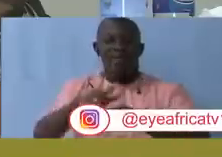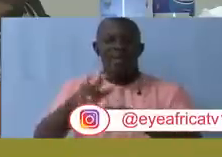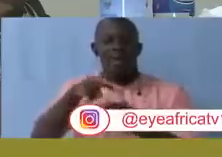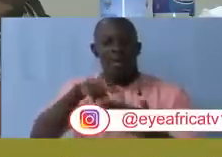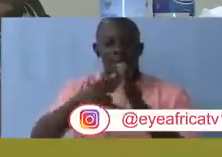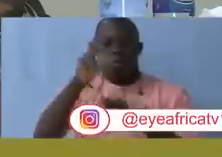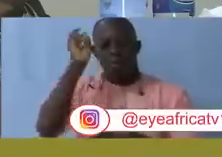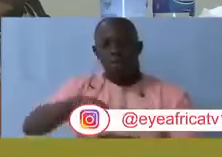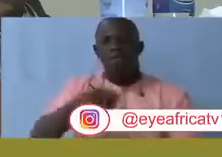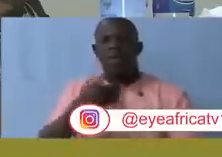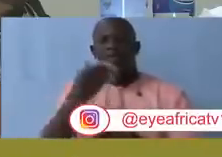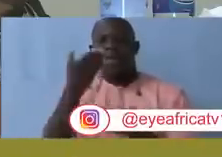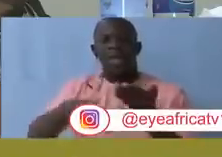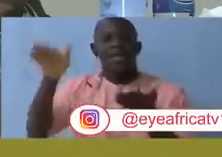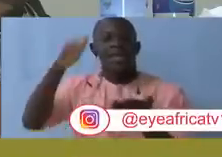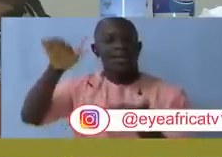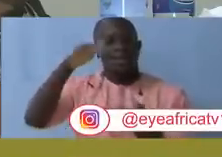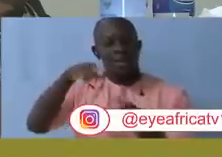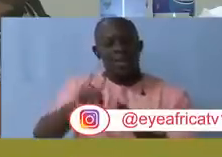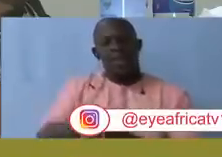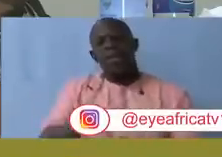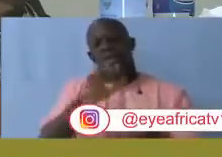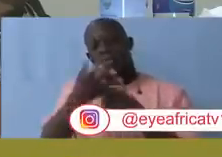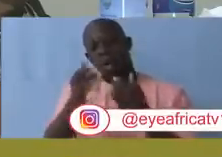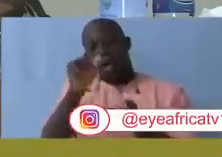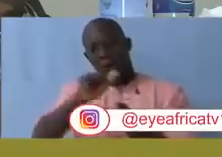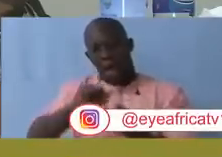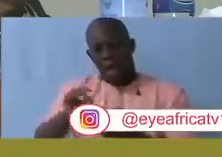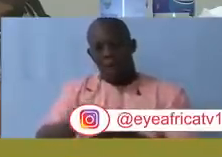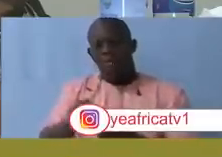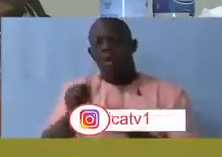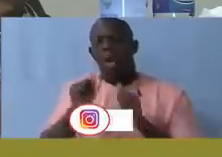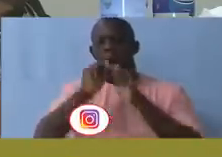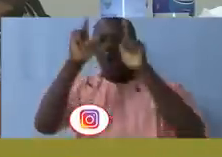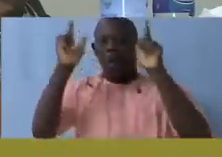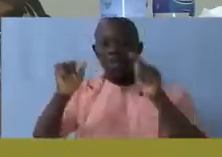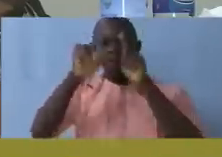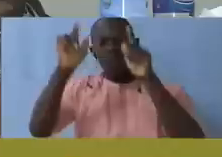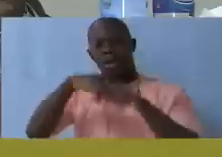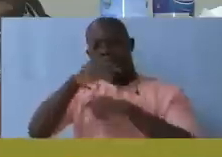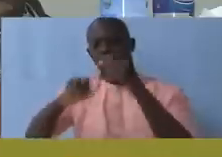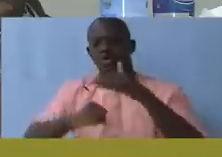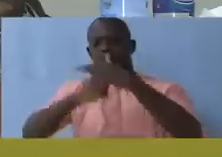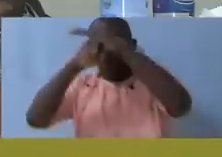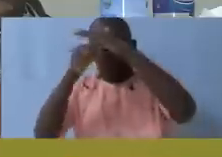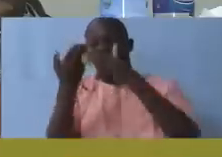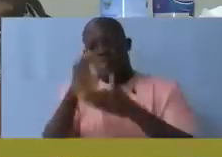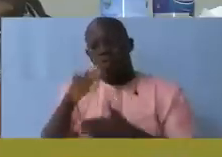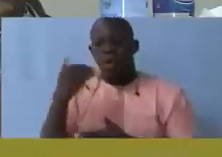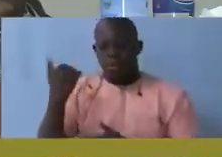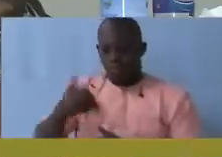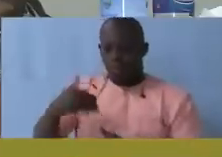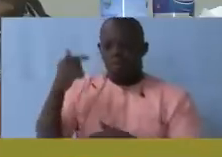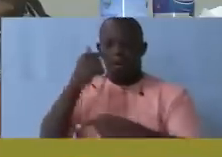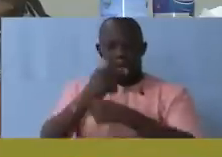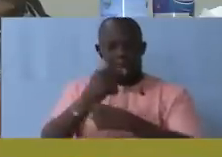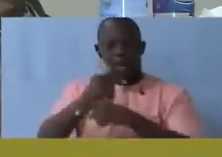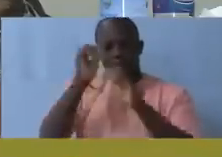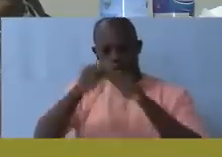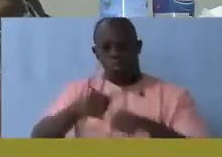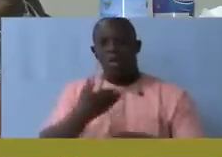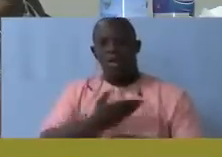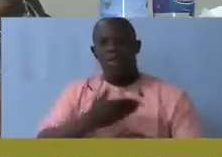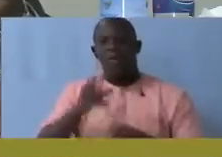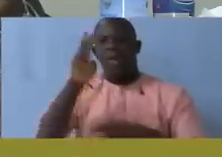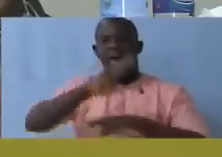be an increased awareness and support also from the public to withheld high standards of